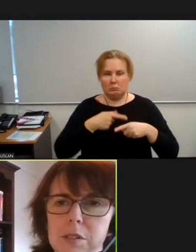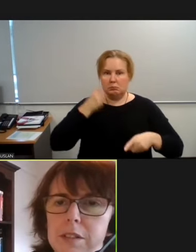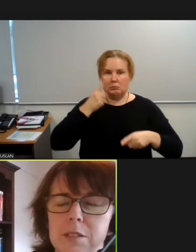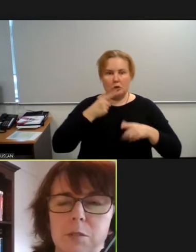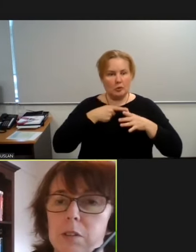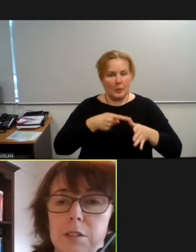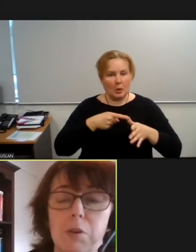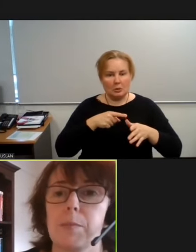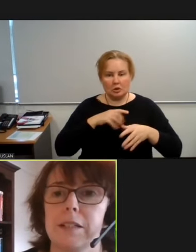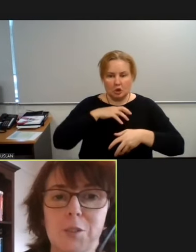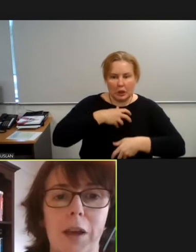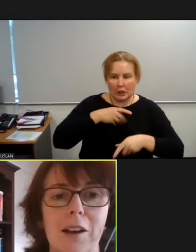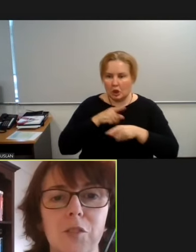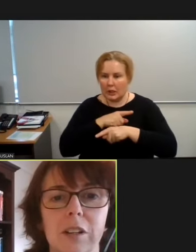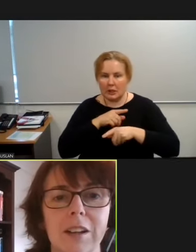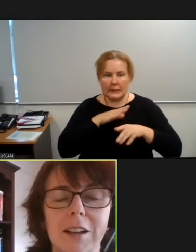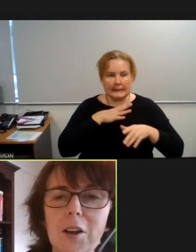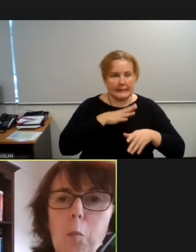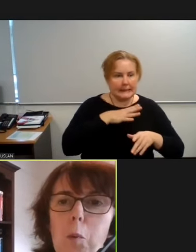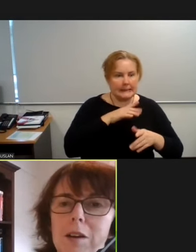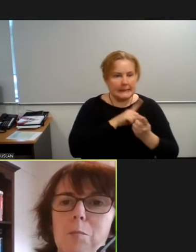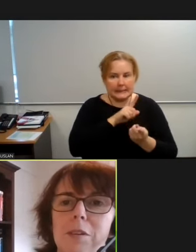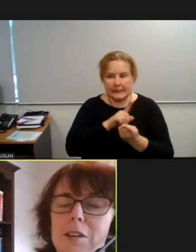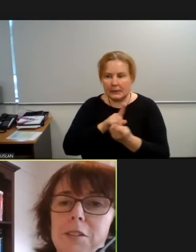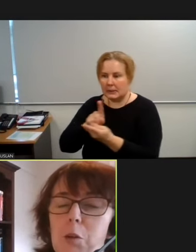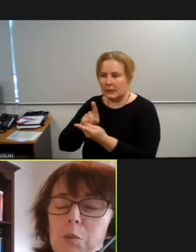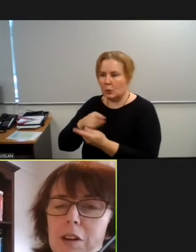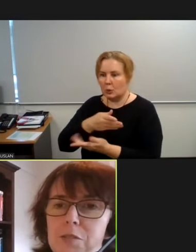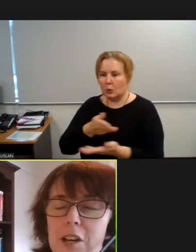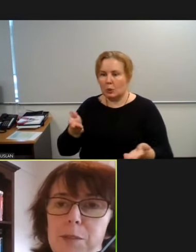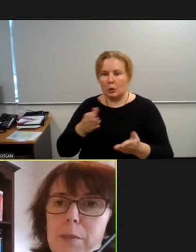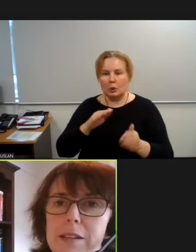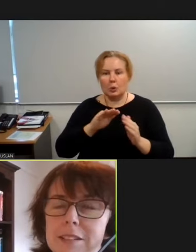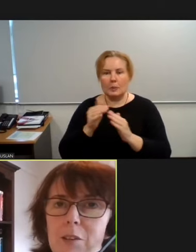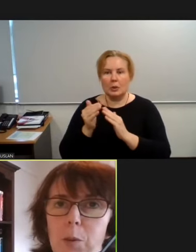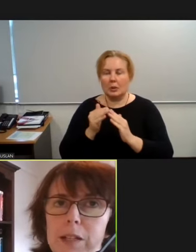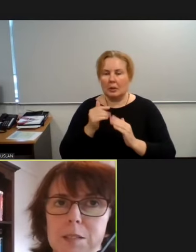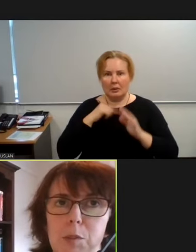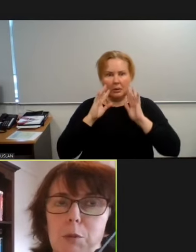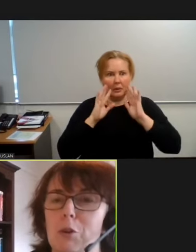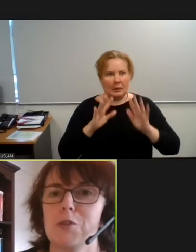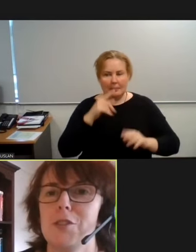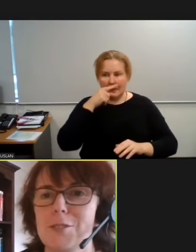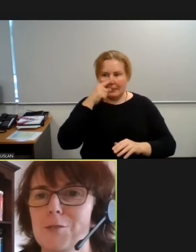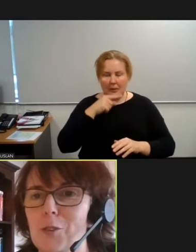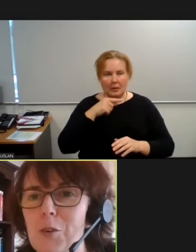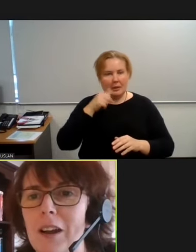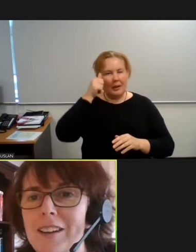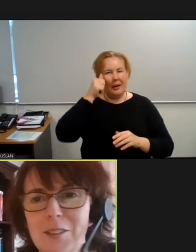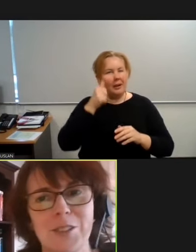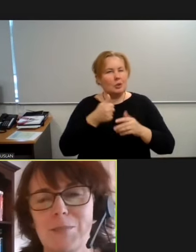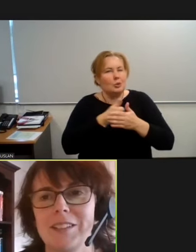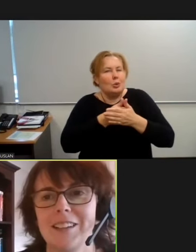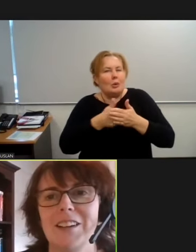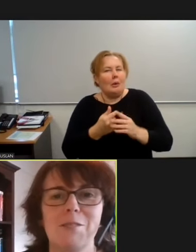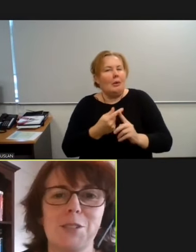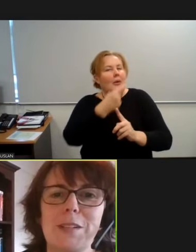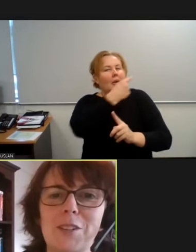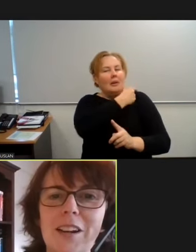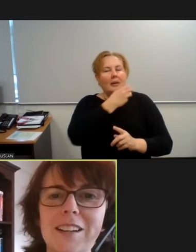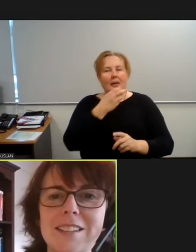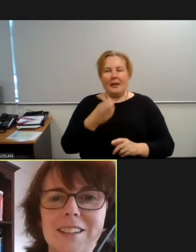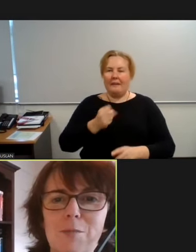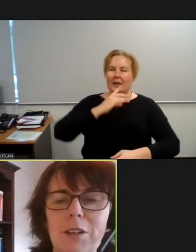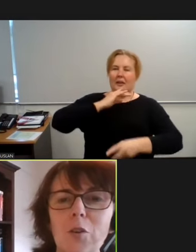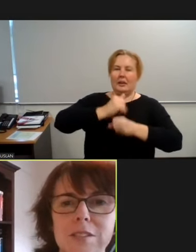our communities as rapidly as we have done. And you know, I've been amazed at how quickly some of the bureaucracy has just fallen away,